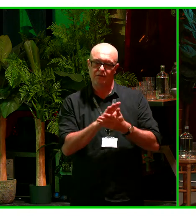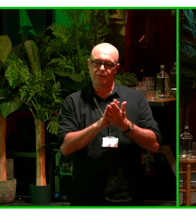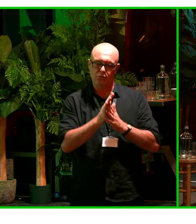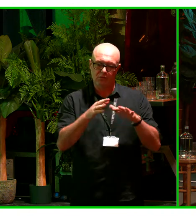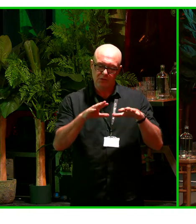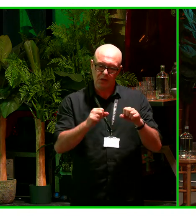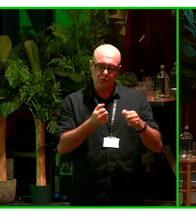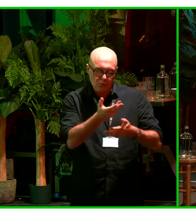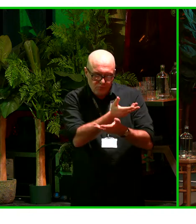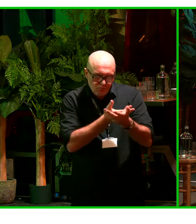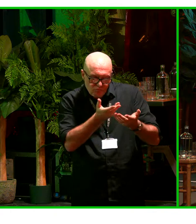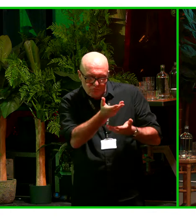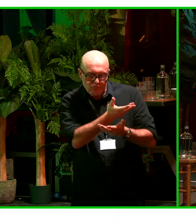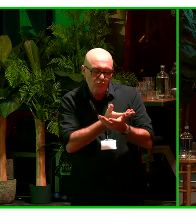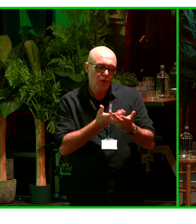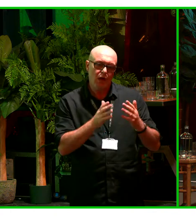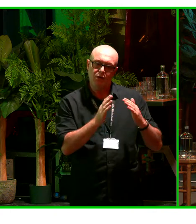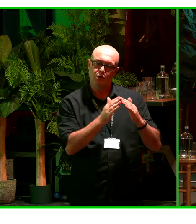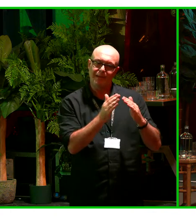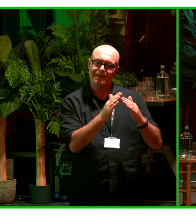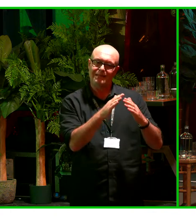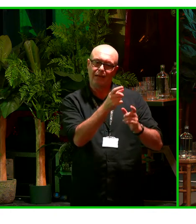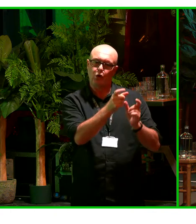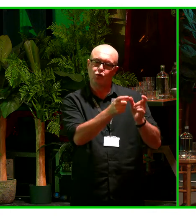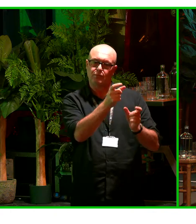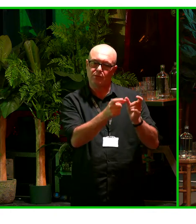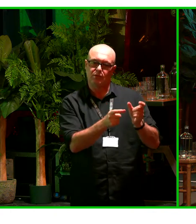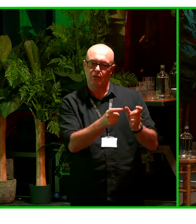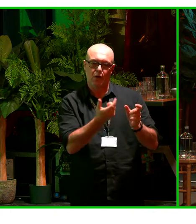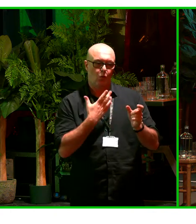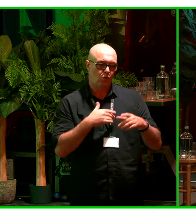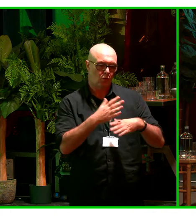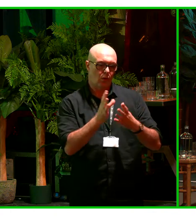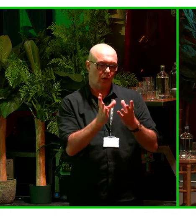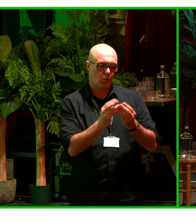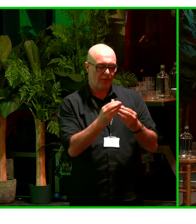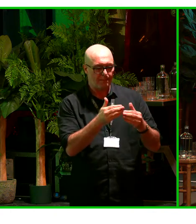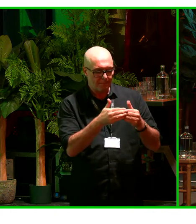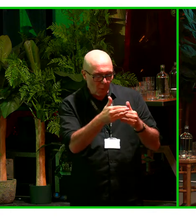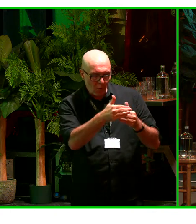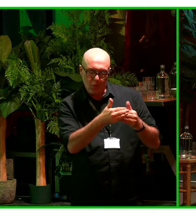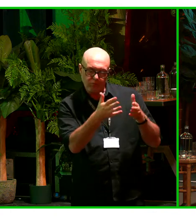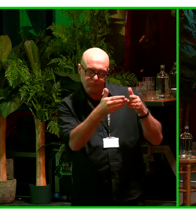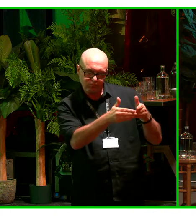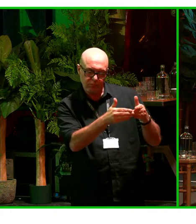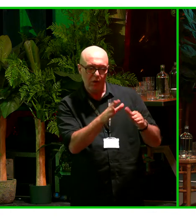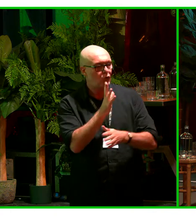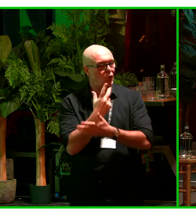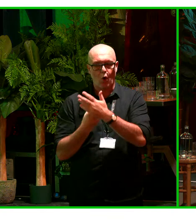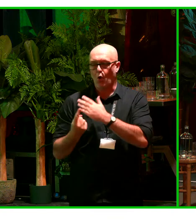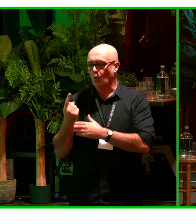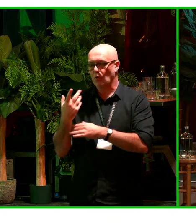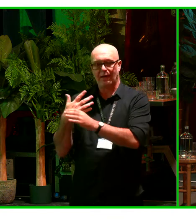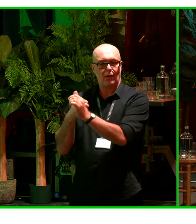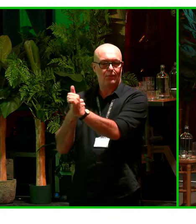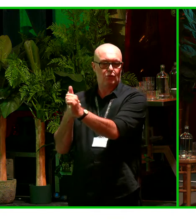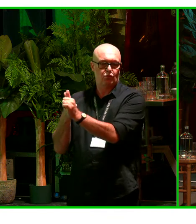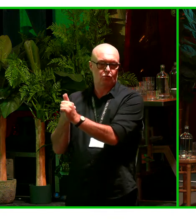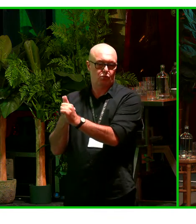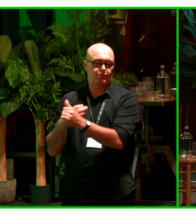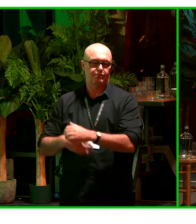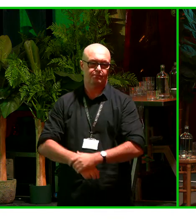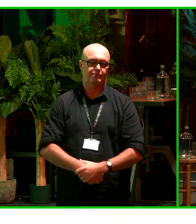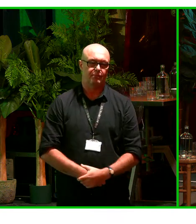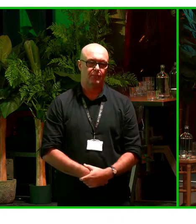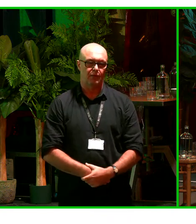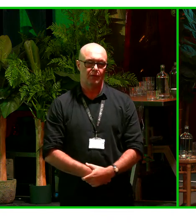to our domestic customer base. We really want to start working with more than just the industrial commercial customers that we currently work with.